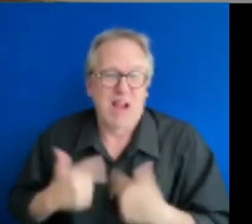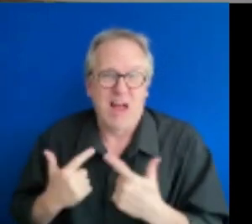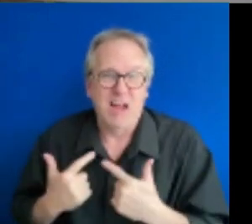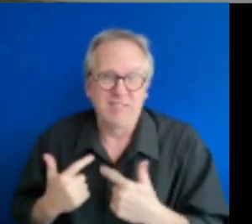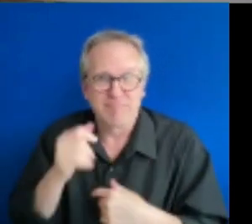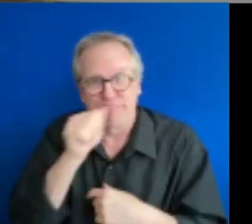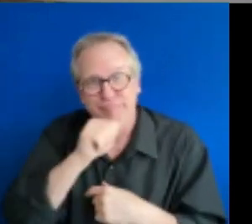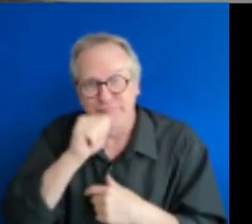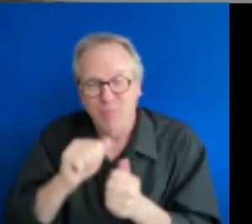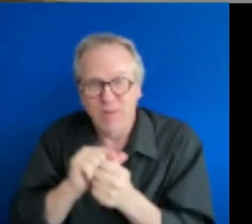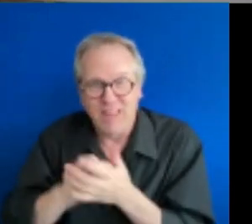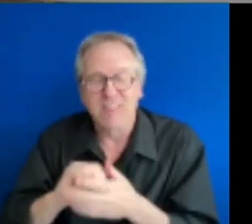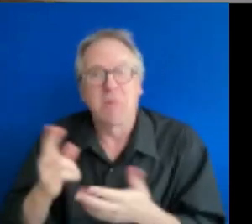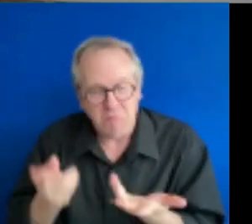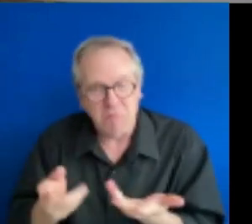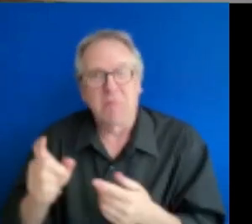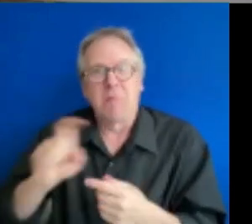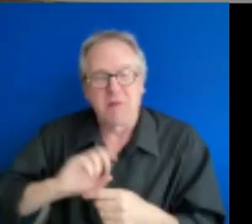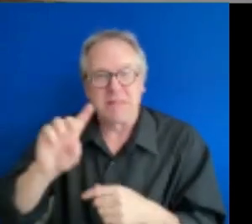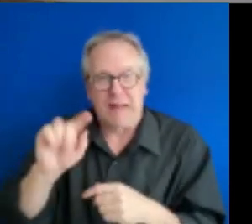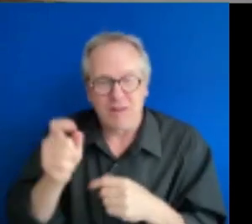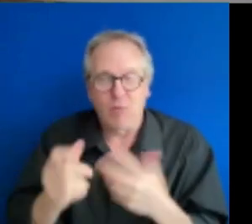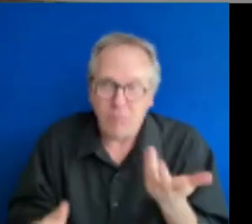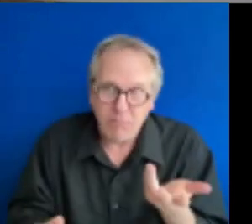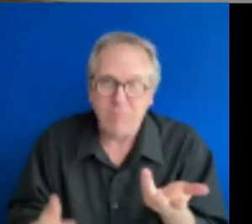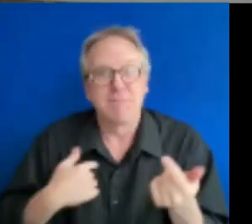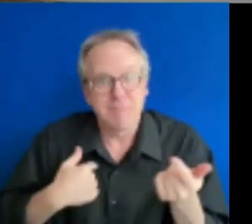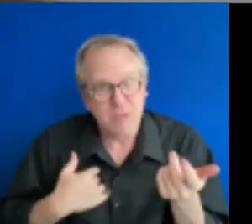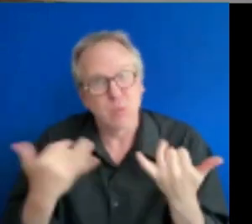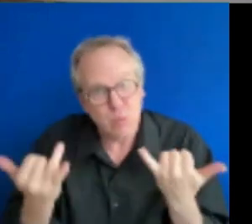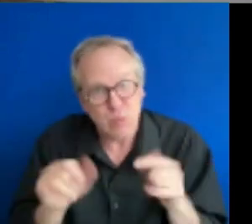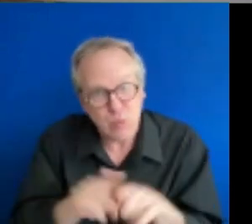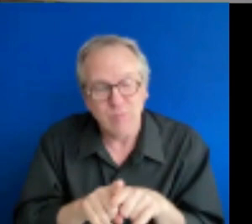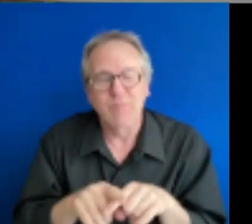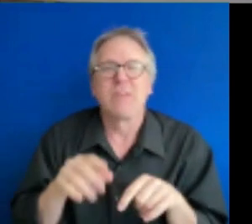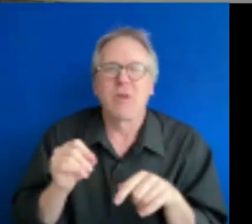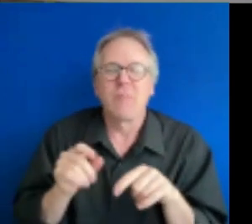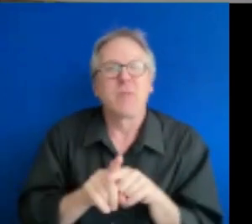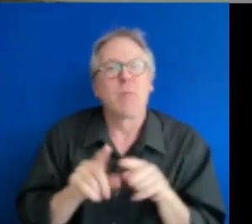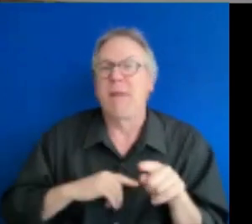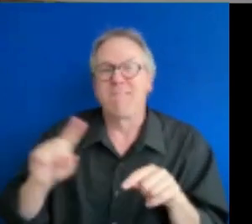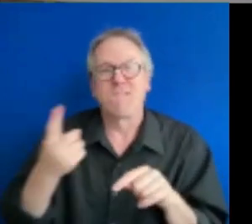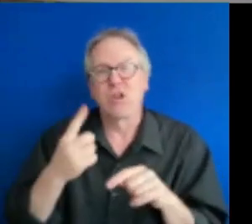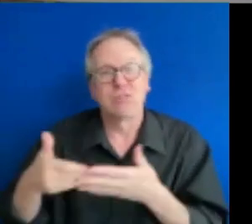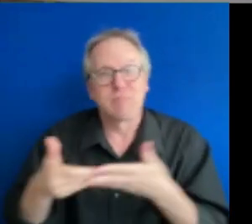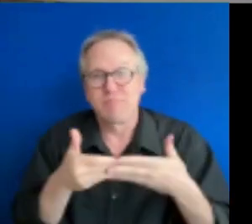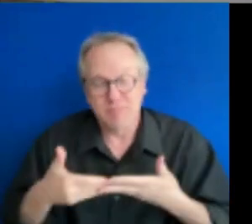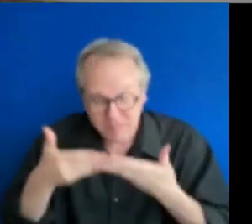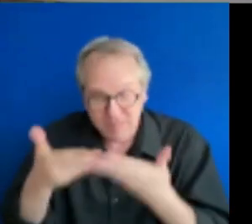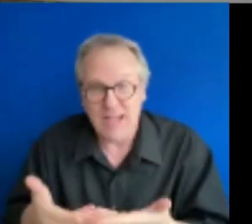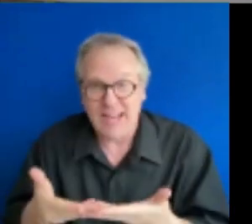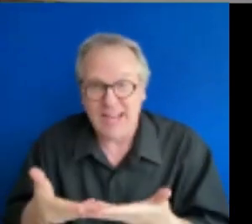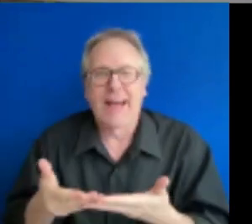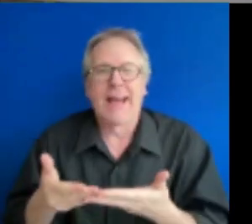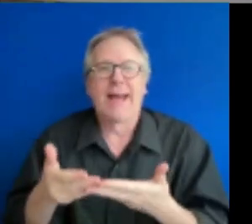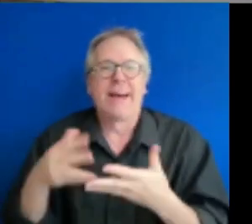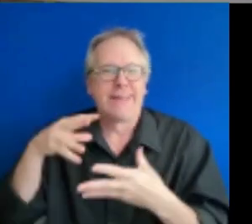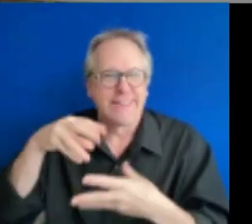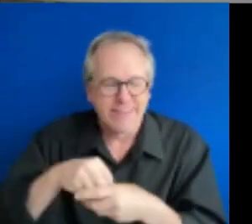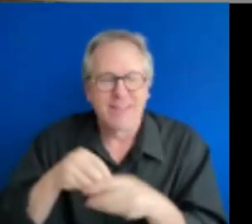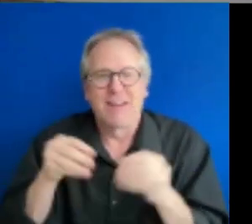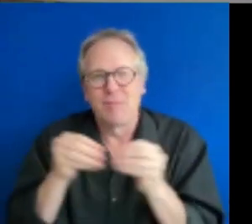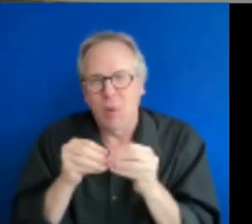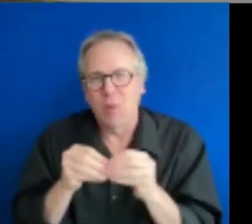really came even further into this work when I had my first child, and I ended